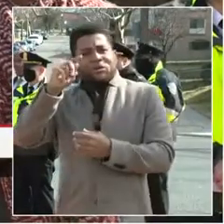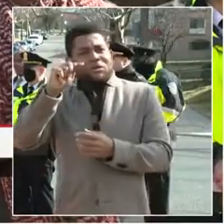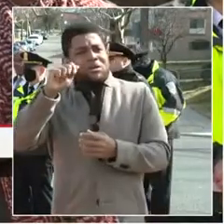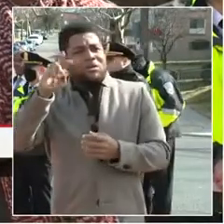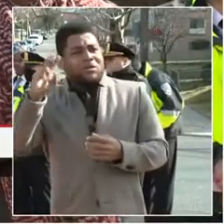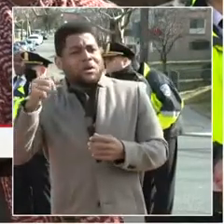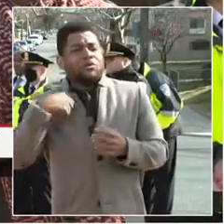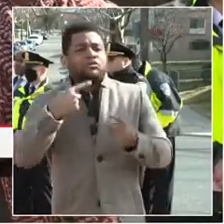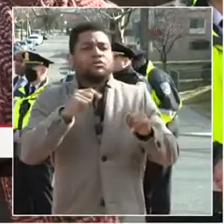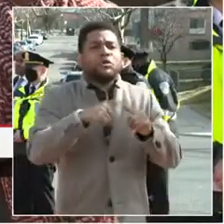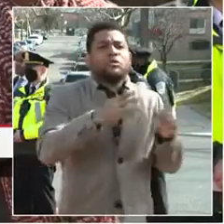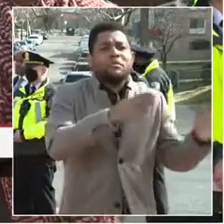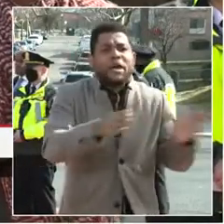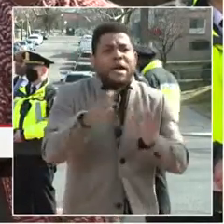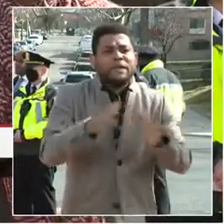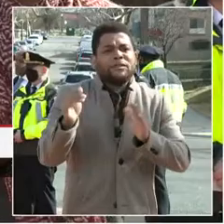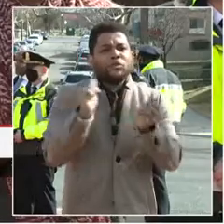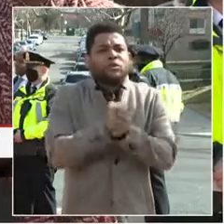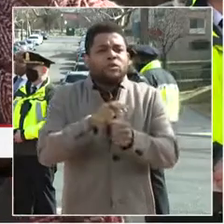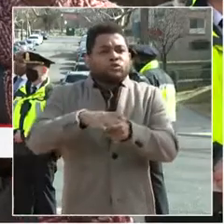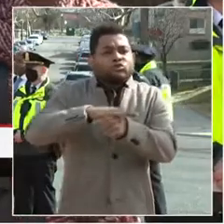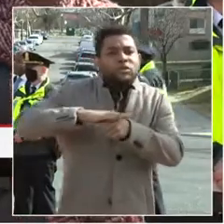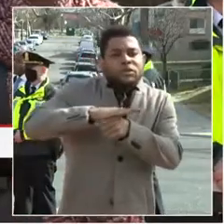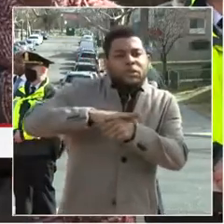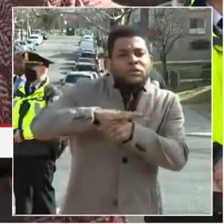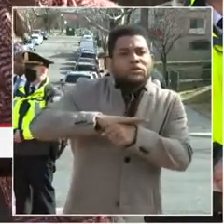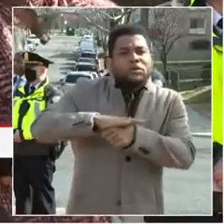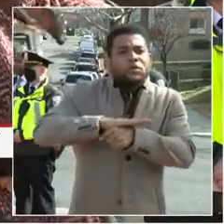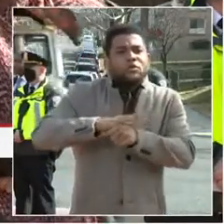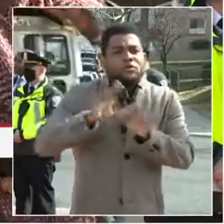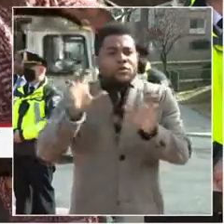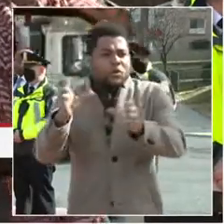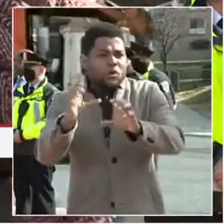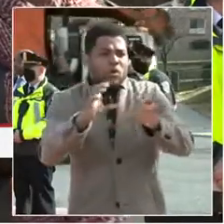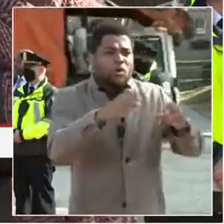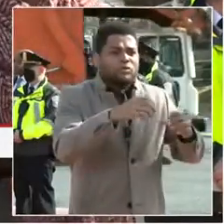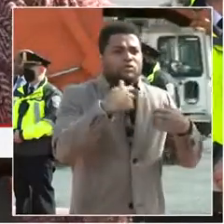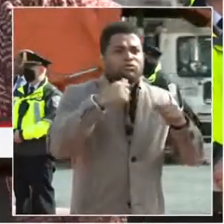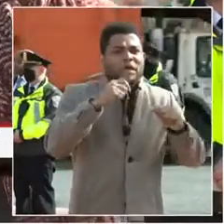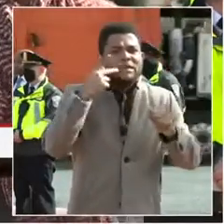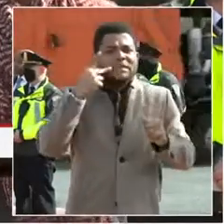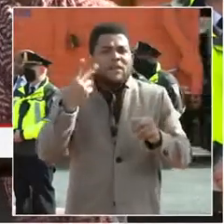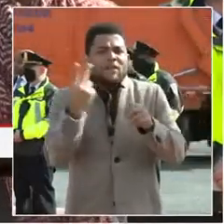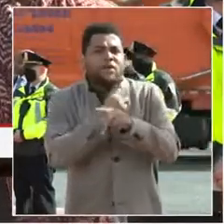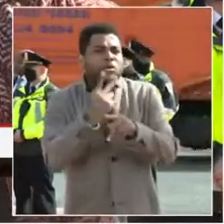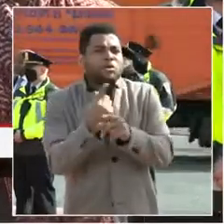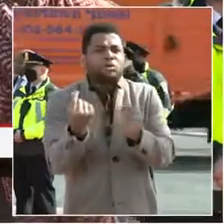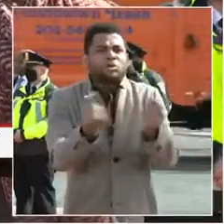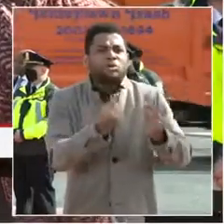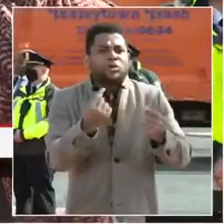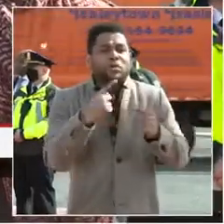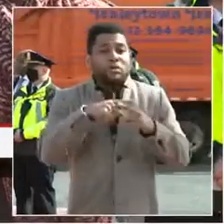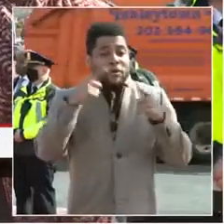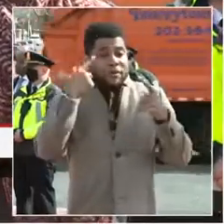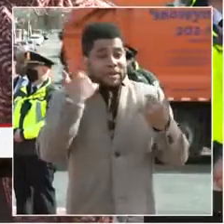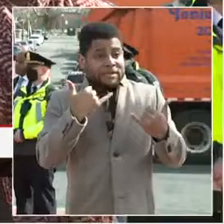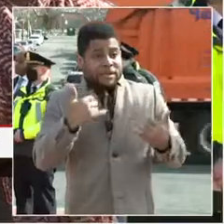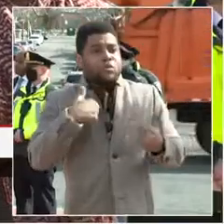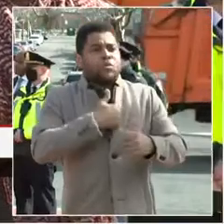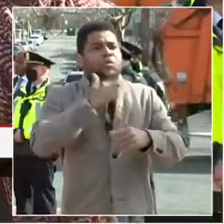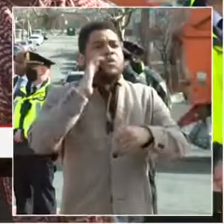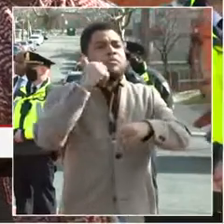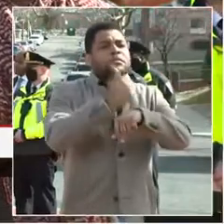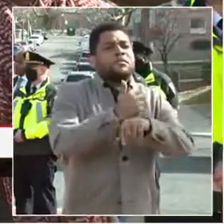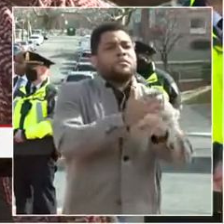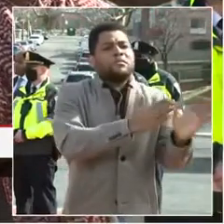we can to mitigate it. But right now, as we're working through, just kind of planning out what that will exactly look like, we'll be informing the